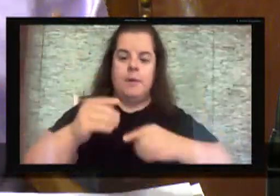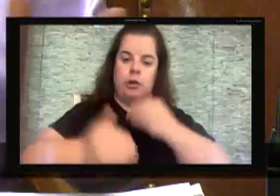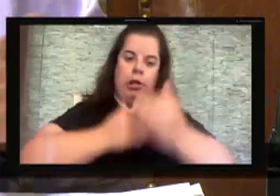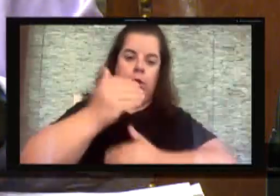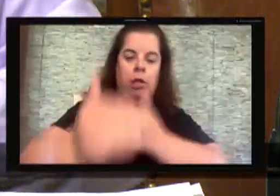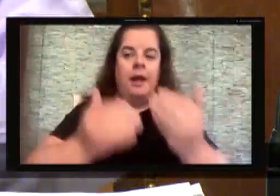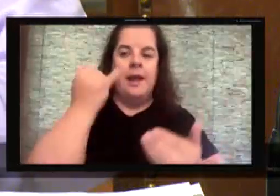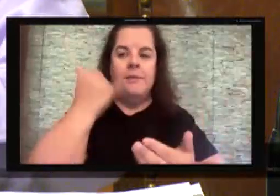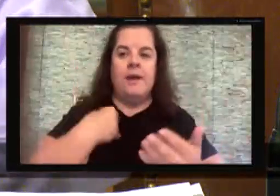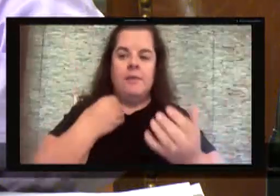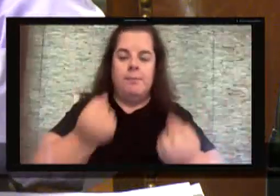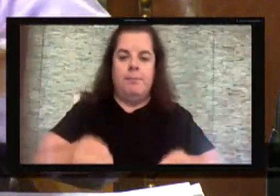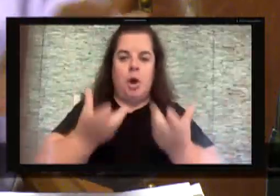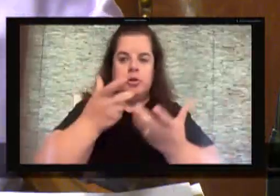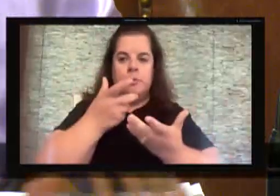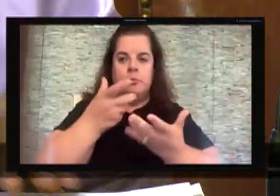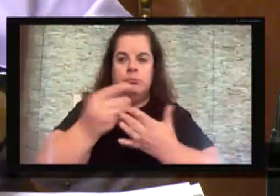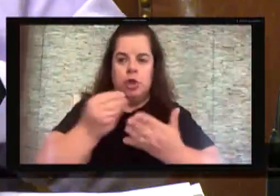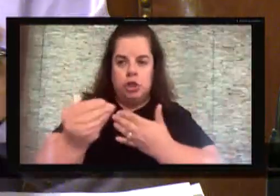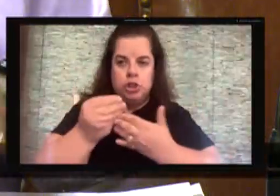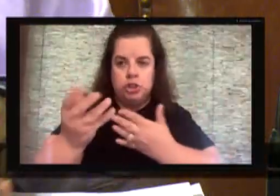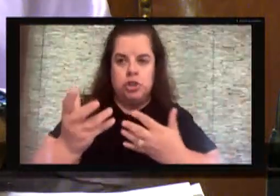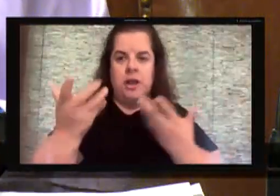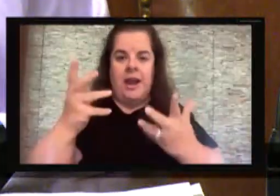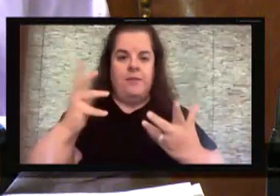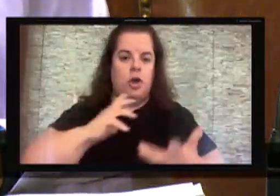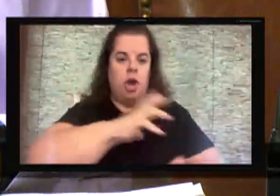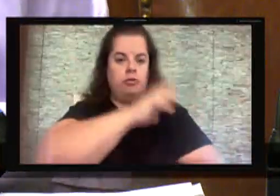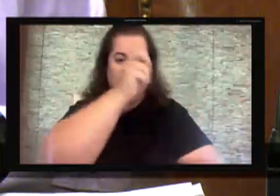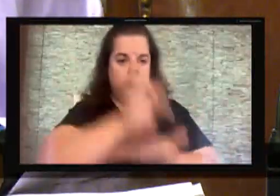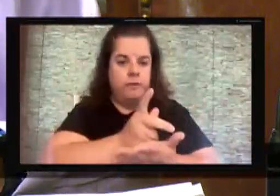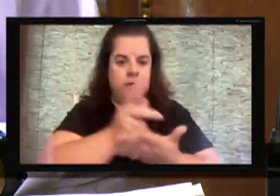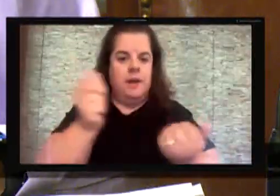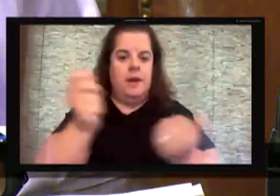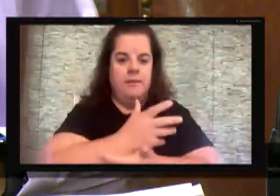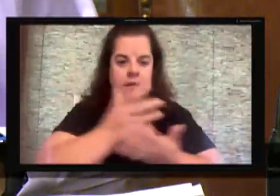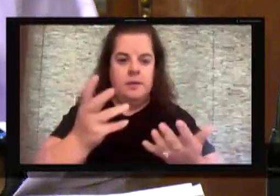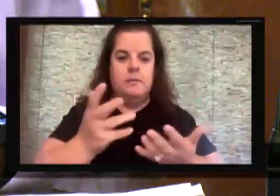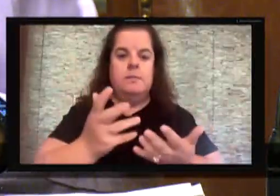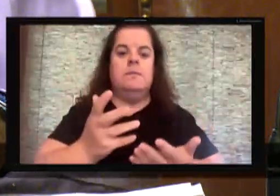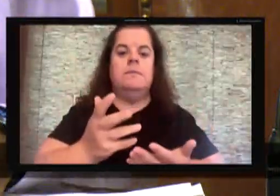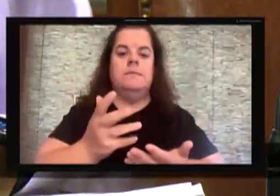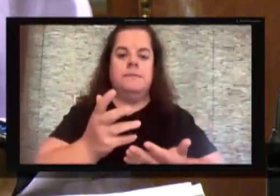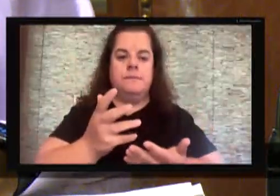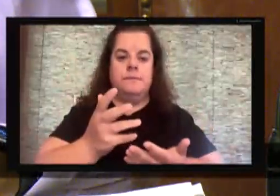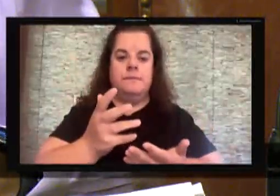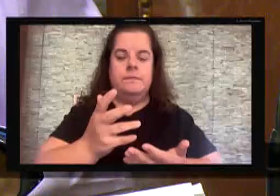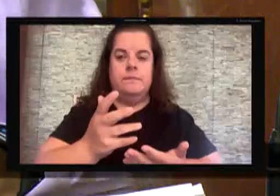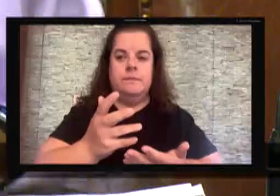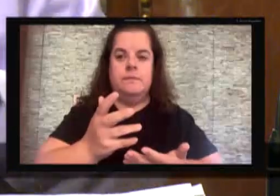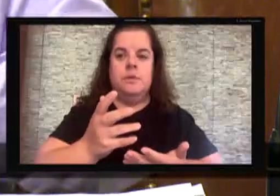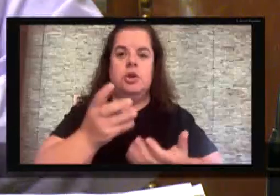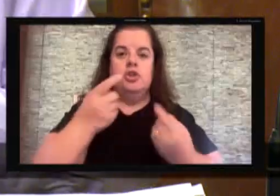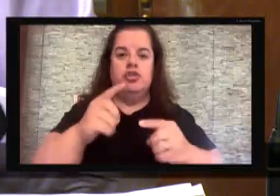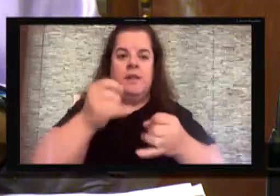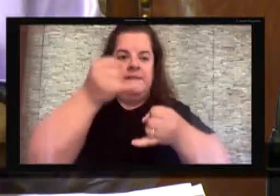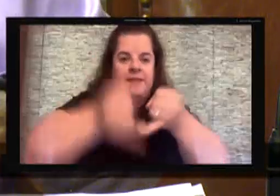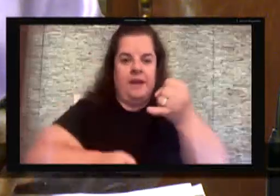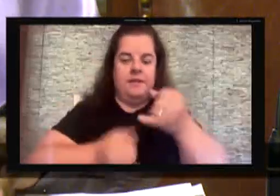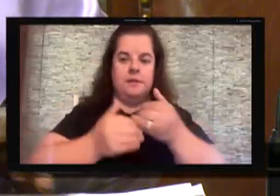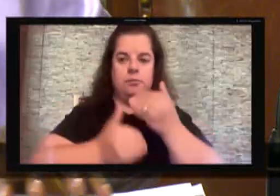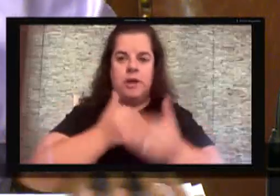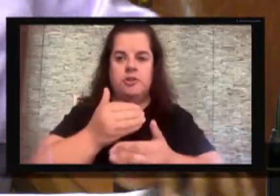purchasers after council approval, etc. And this is during the finalization process. We're at the end of the